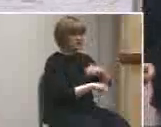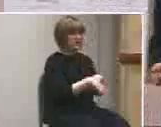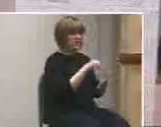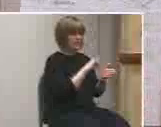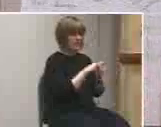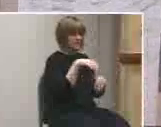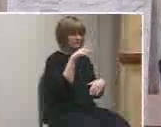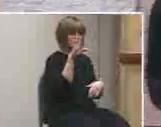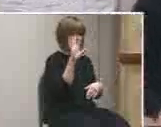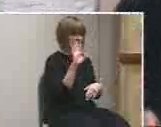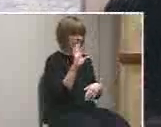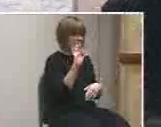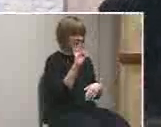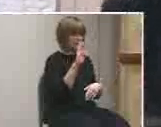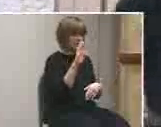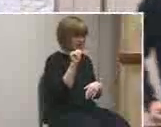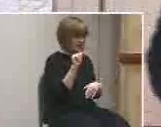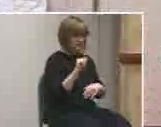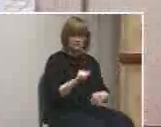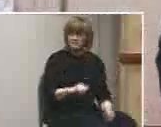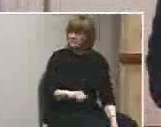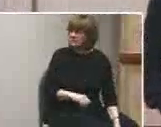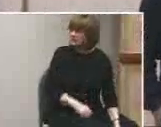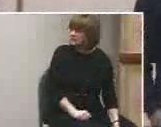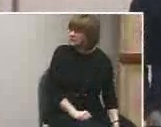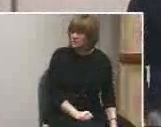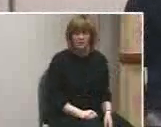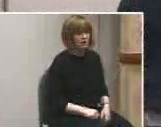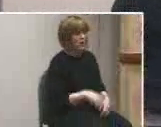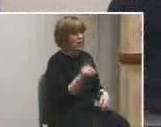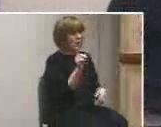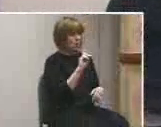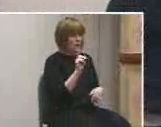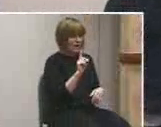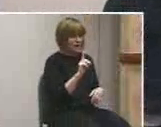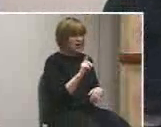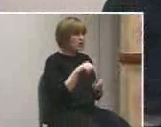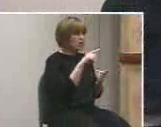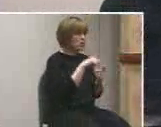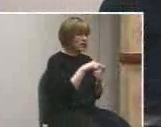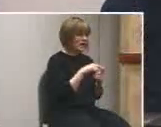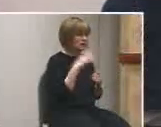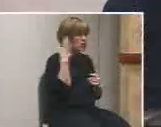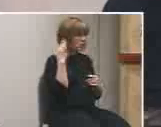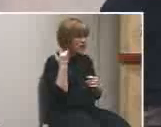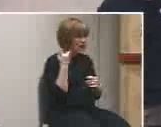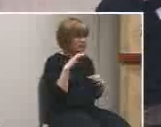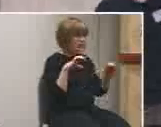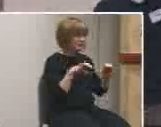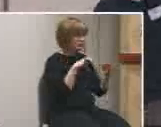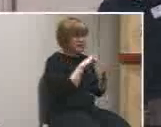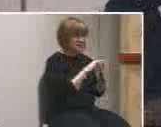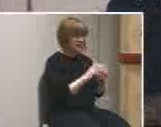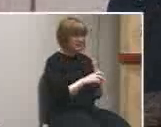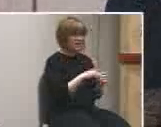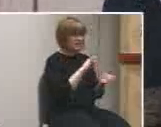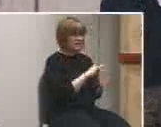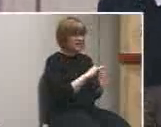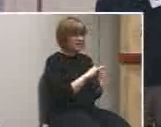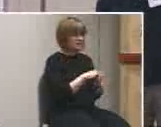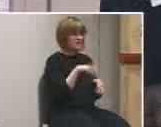FBA. When will they do that? Where will they do that? What will they do there? And why will they do it? That's